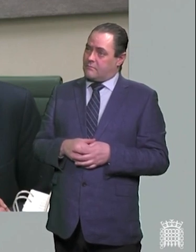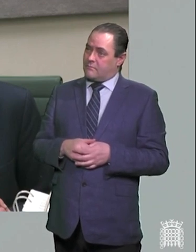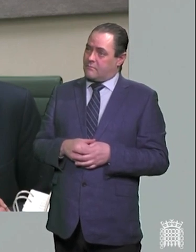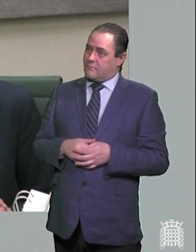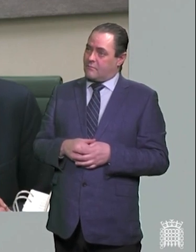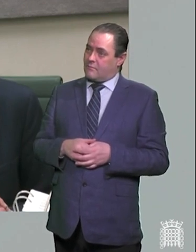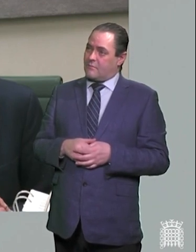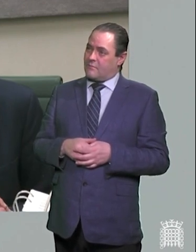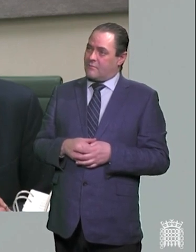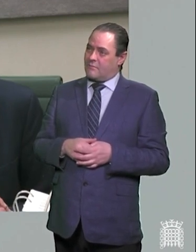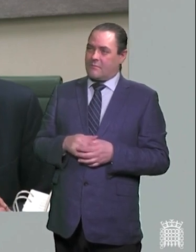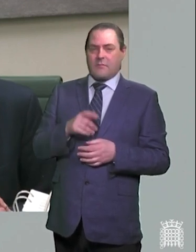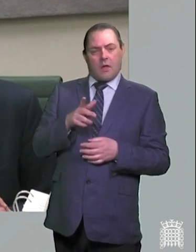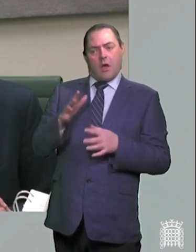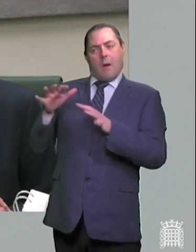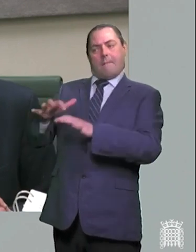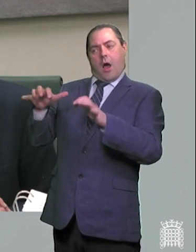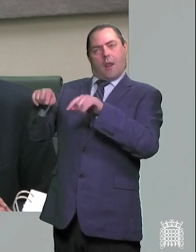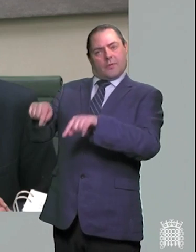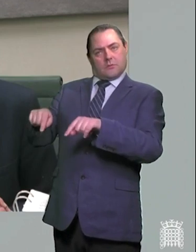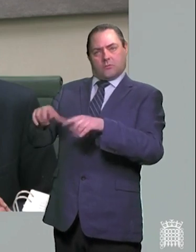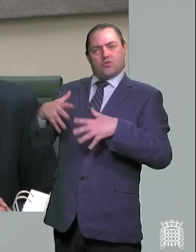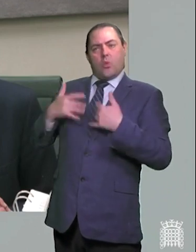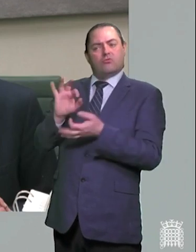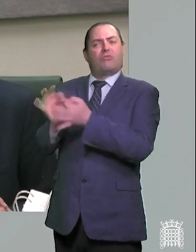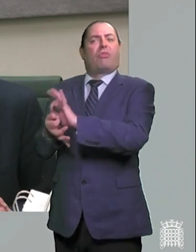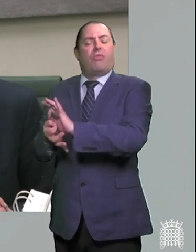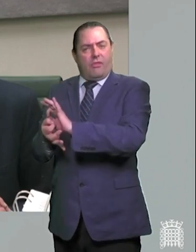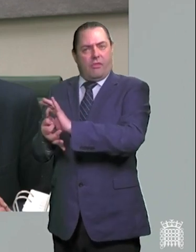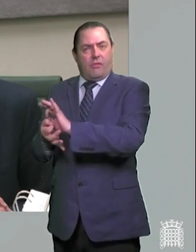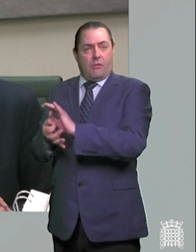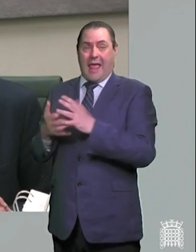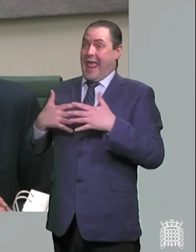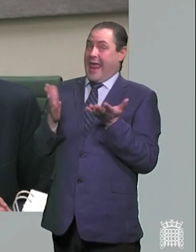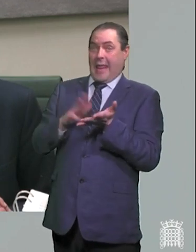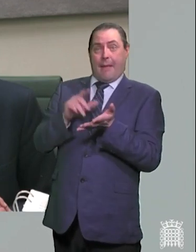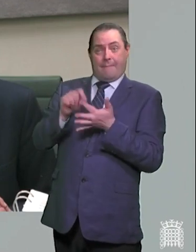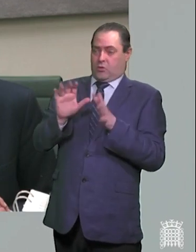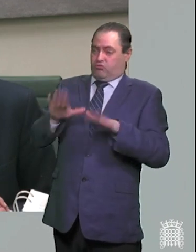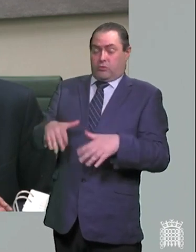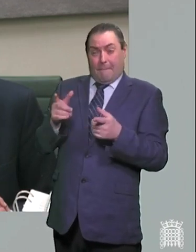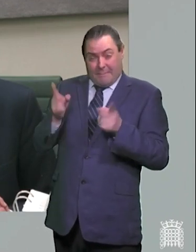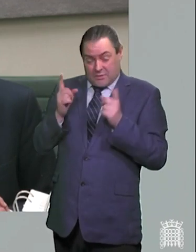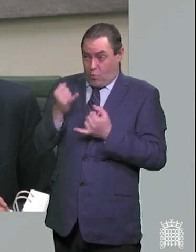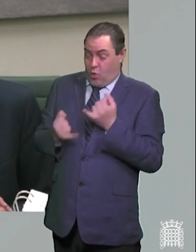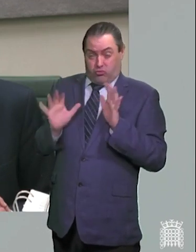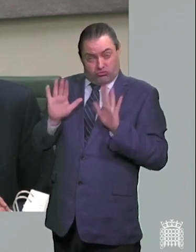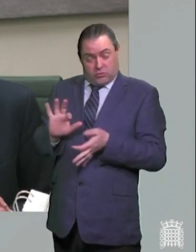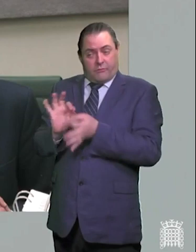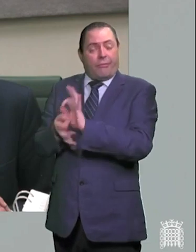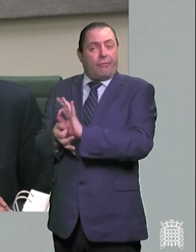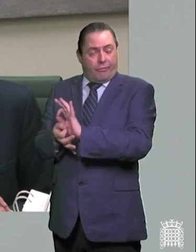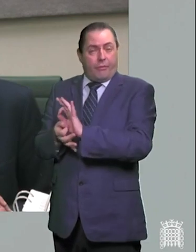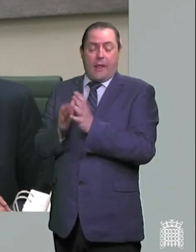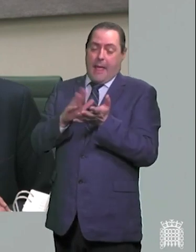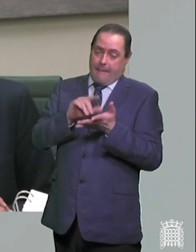The obligation not to mislead Parliament is a very serious obligation on any member of Parliament, let alone a minister. And it requires the